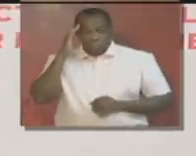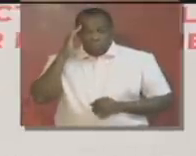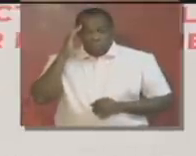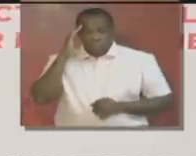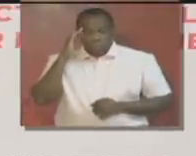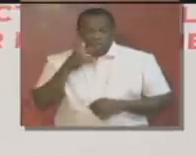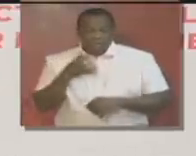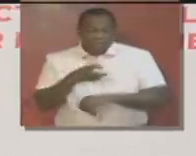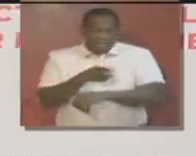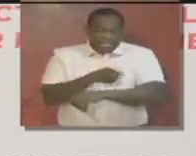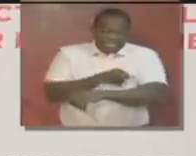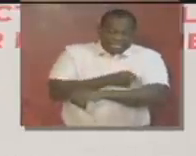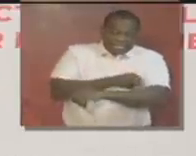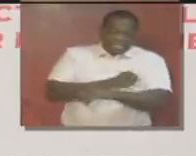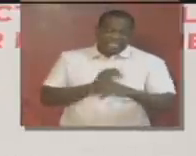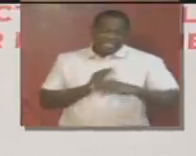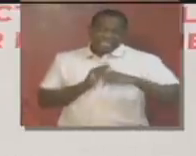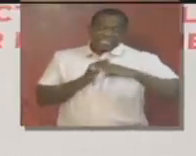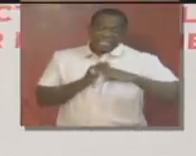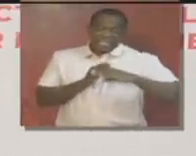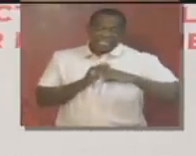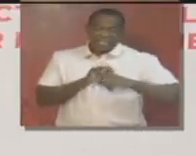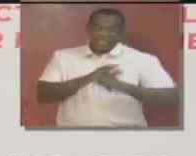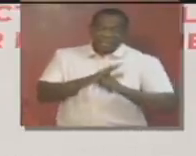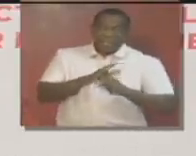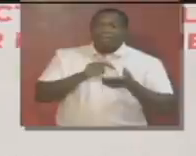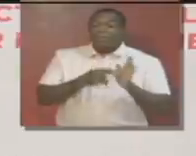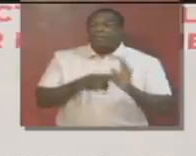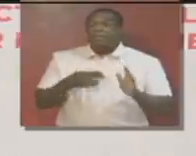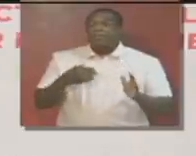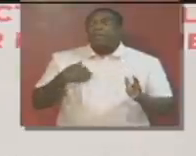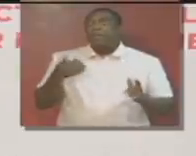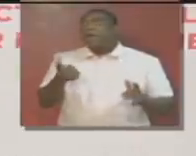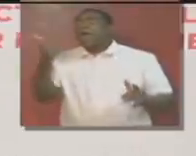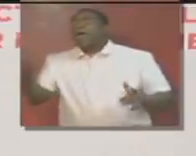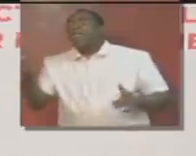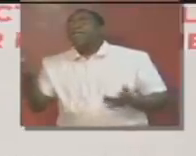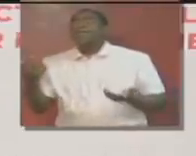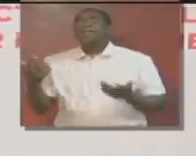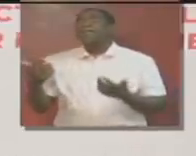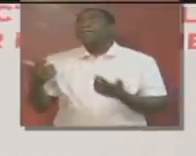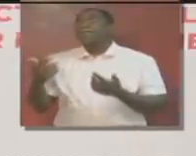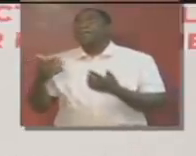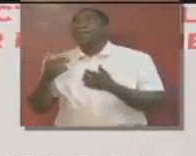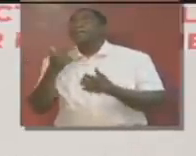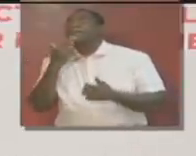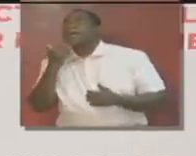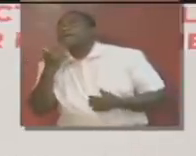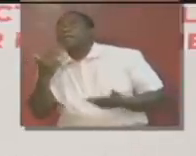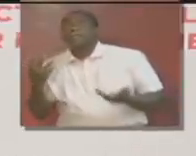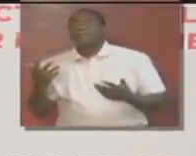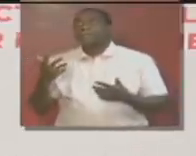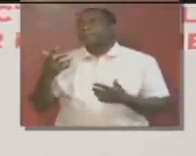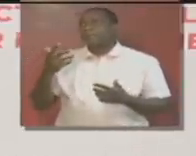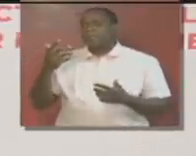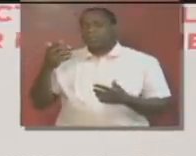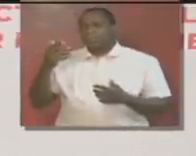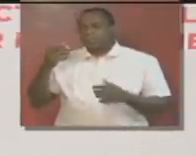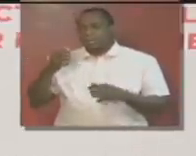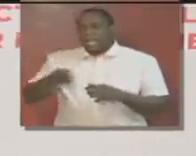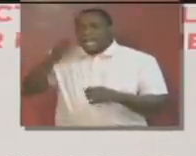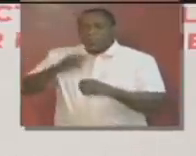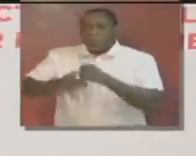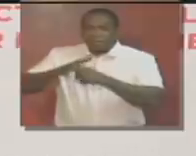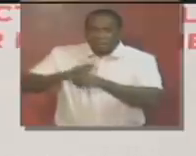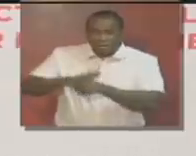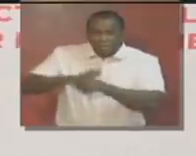reduce the risks of other things that people already have as predisposing factors. It will not reduce deaths from other cases, from other